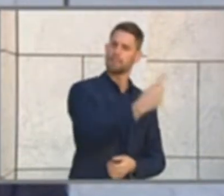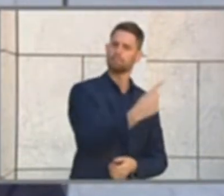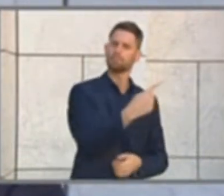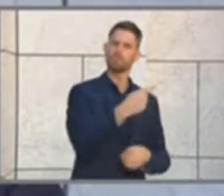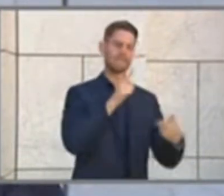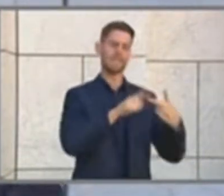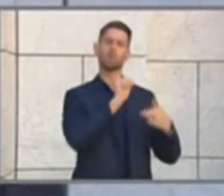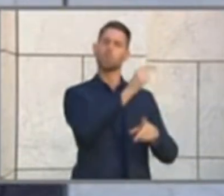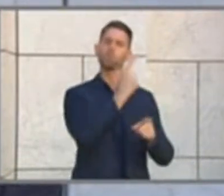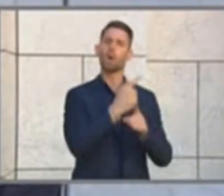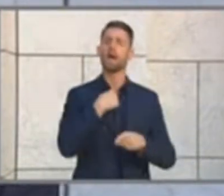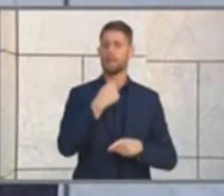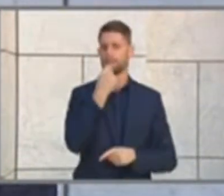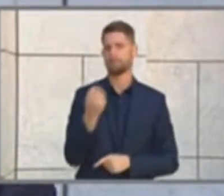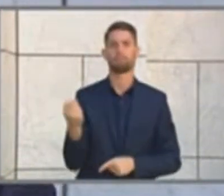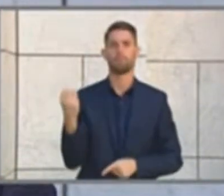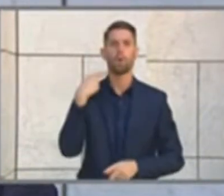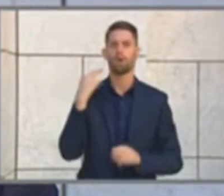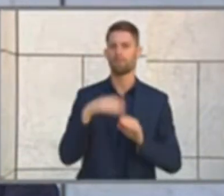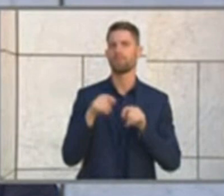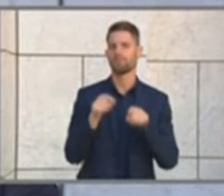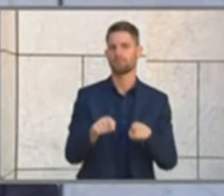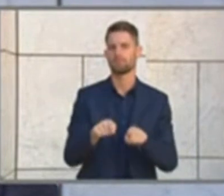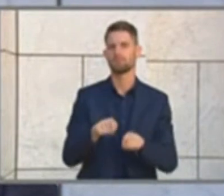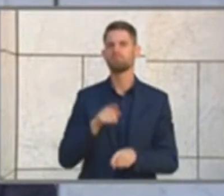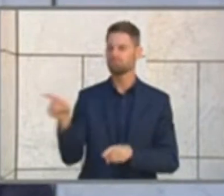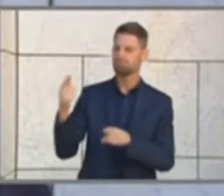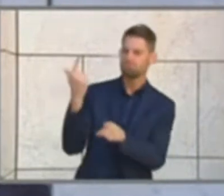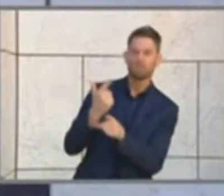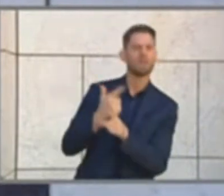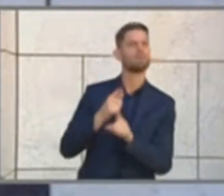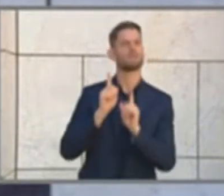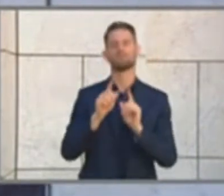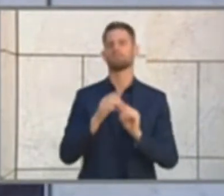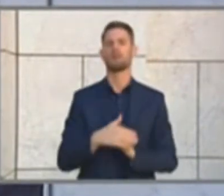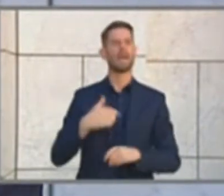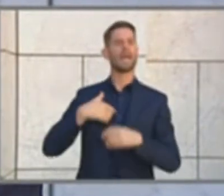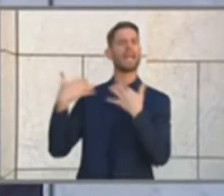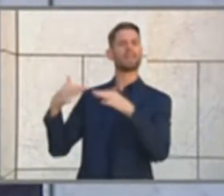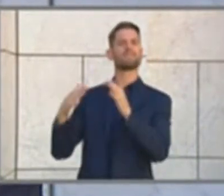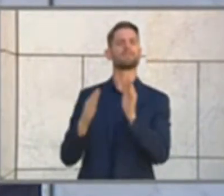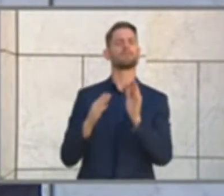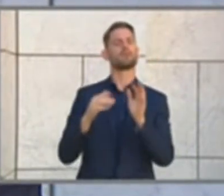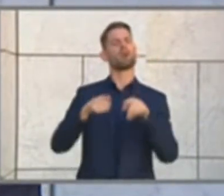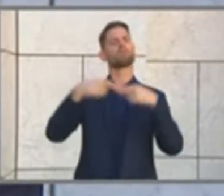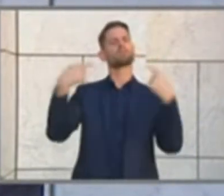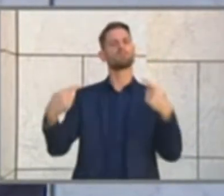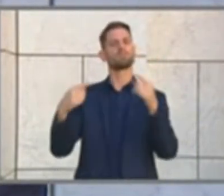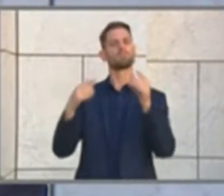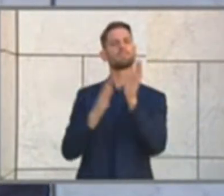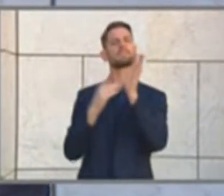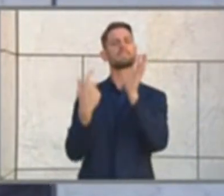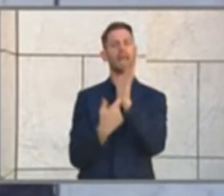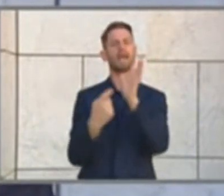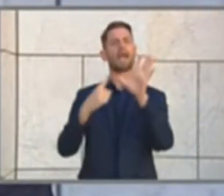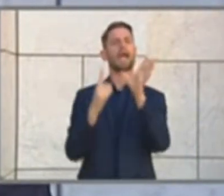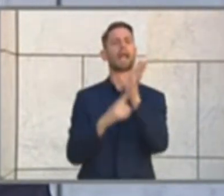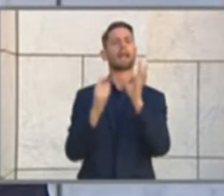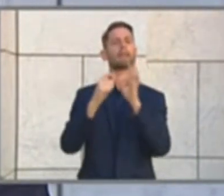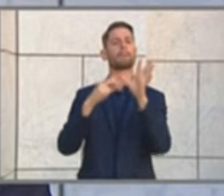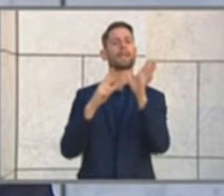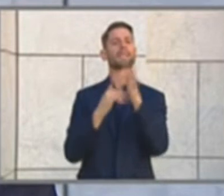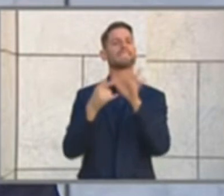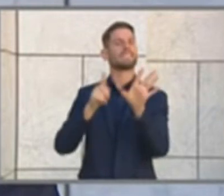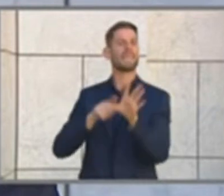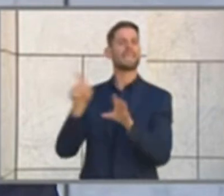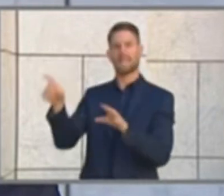on this too, I note, which is also disappointing, but that's a matter for Mr Albanese to address and for the Labor Party